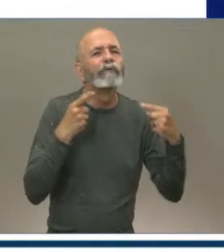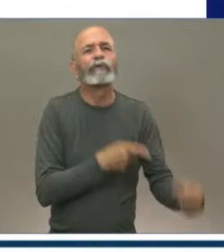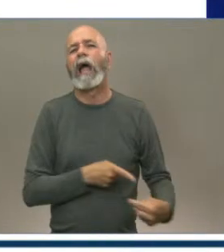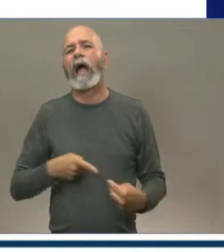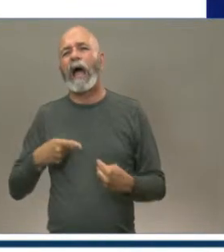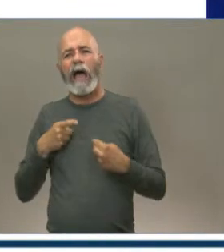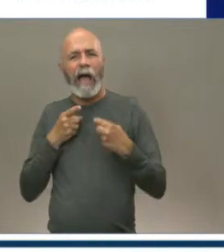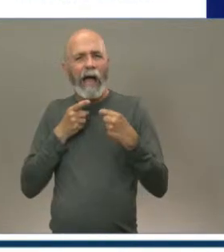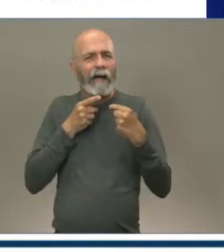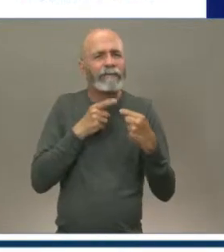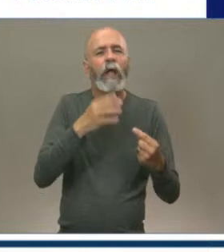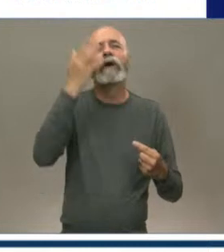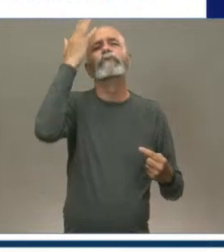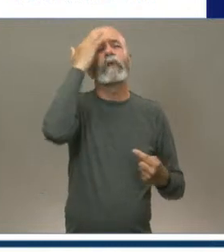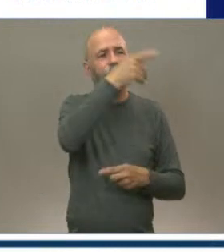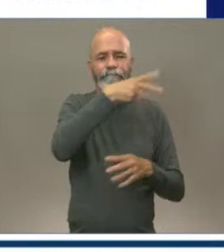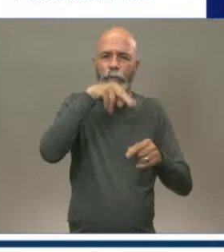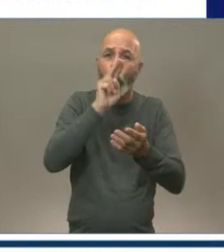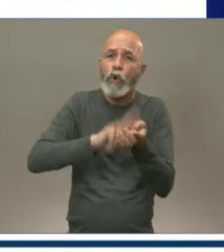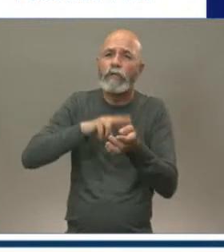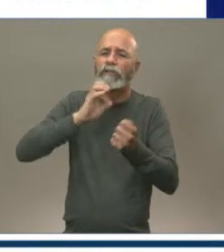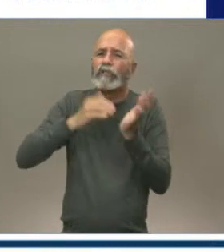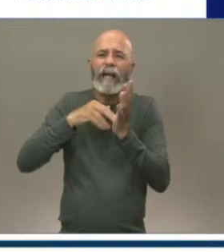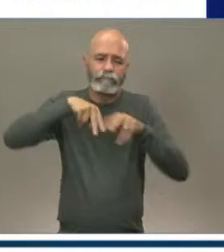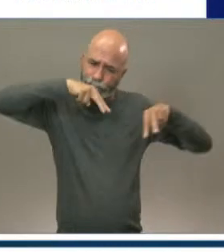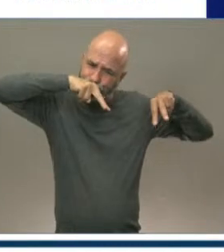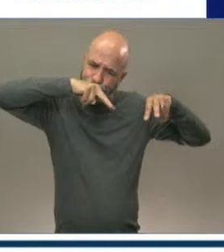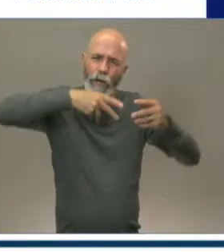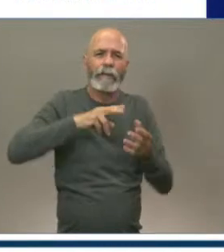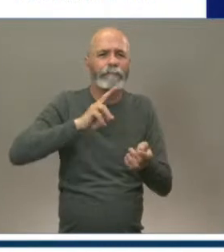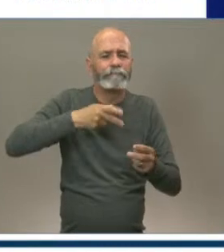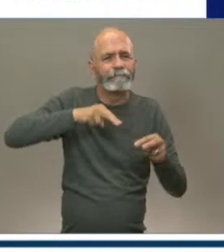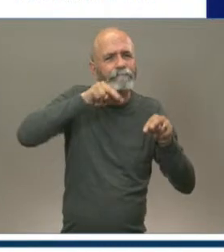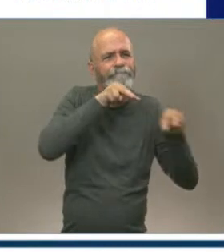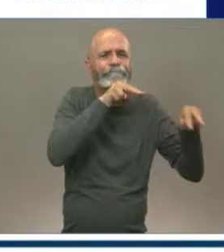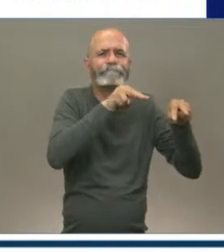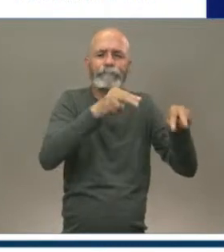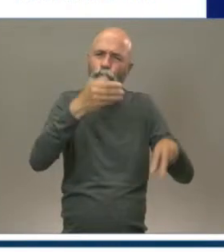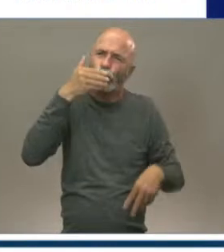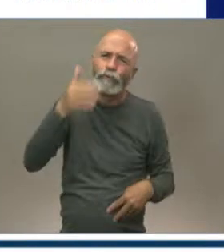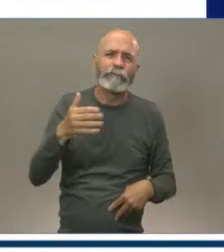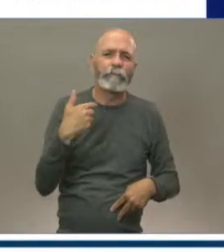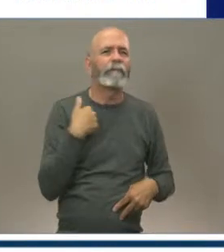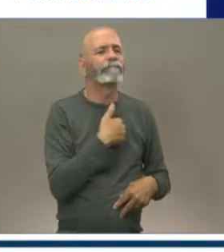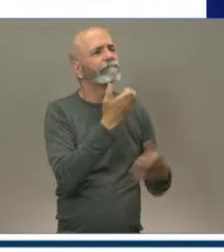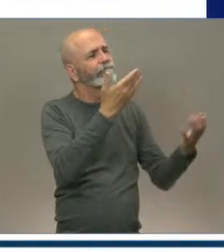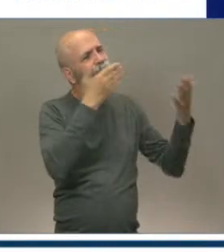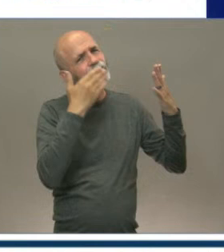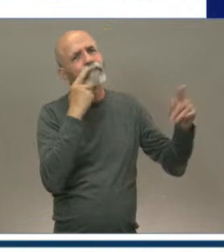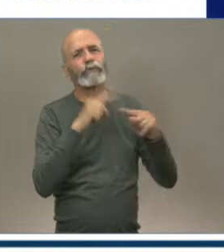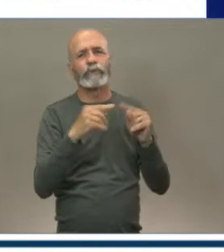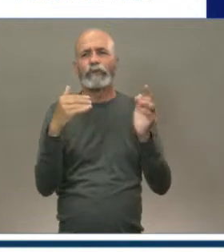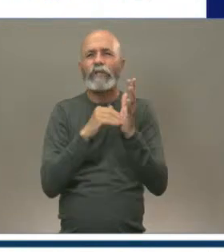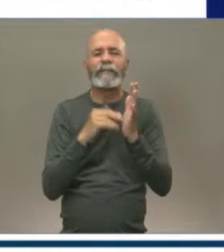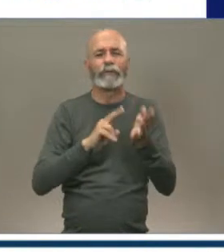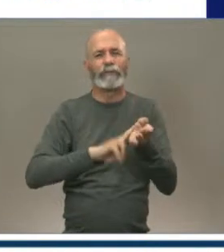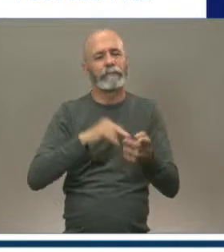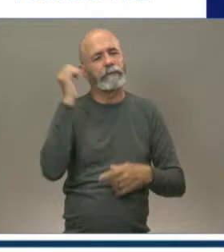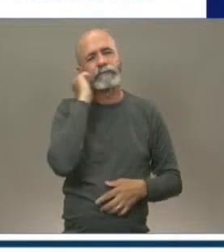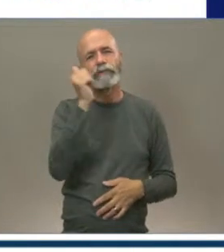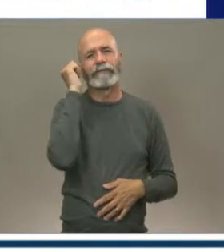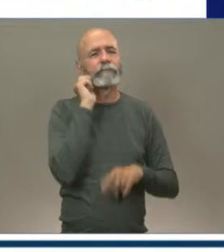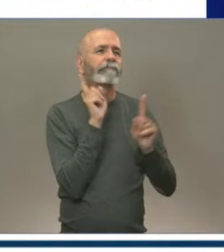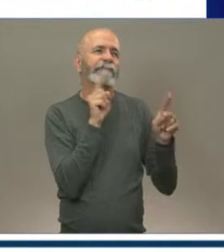possible, and they are where they need to be. I want to thank all of our frontline healthcare workers who every day risk their lives to